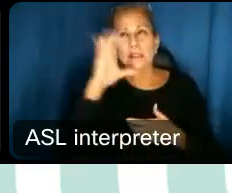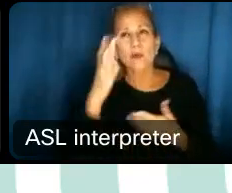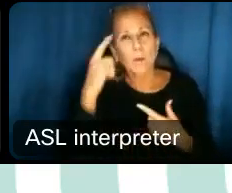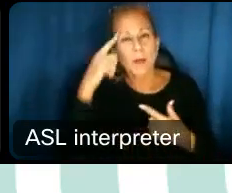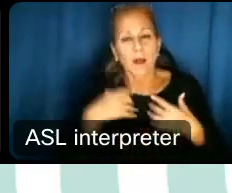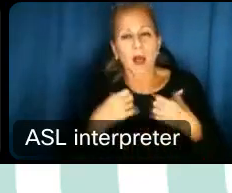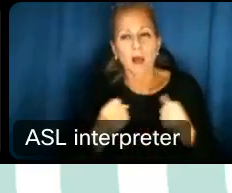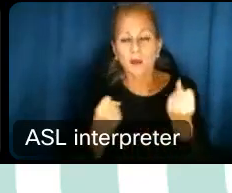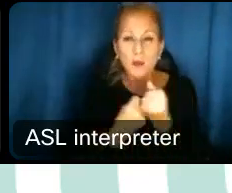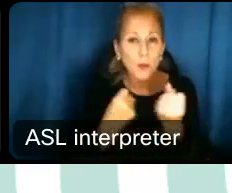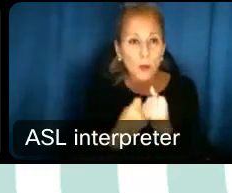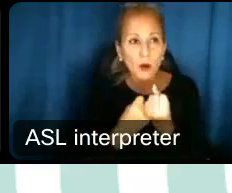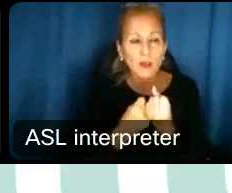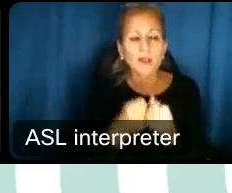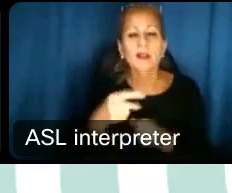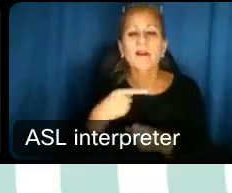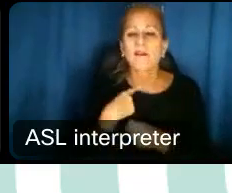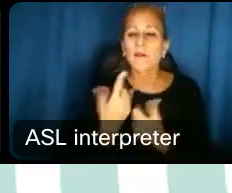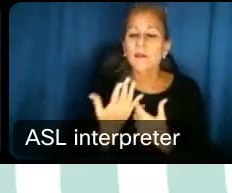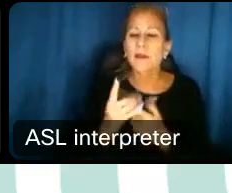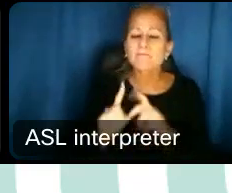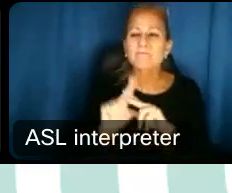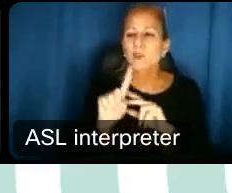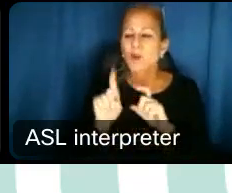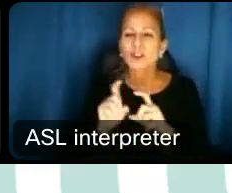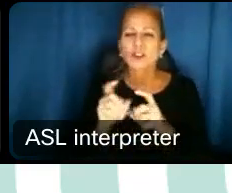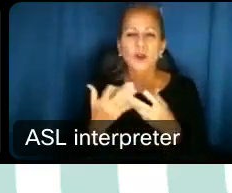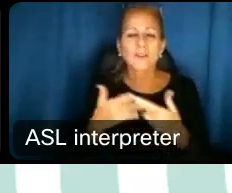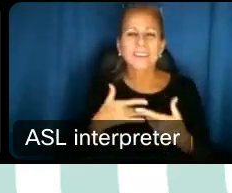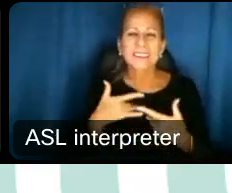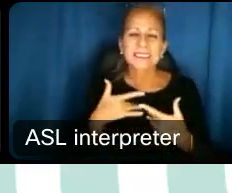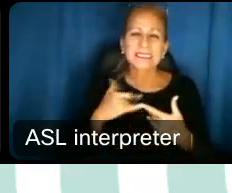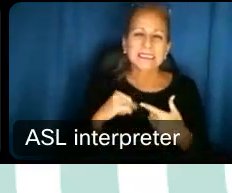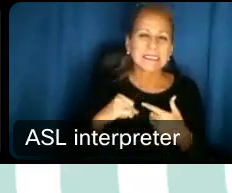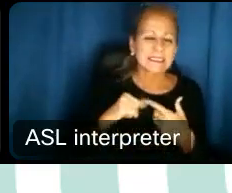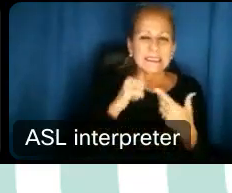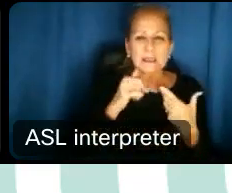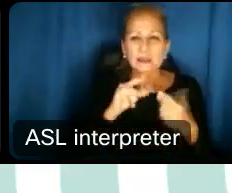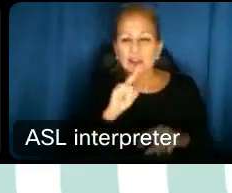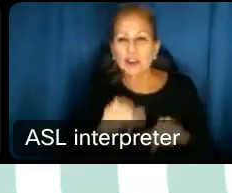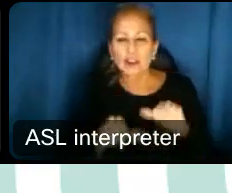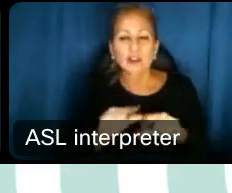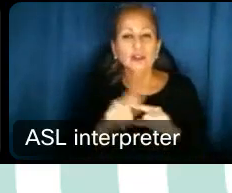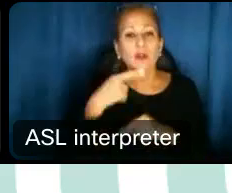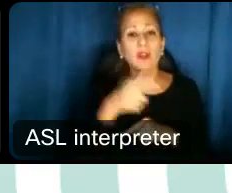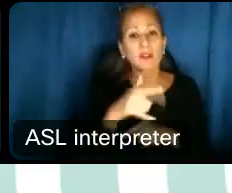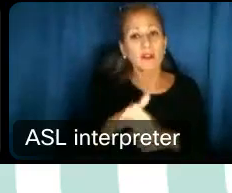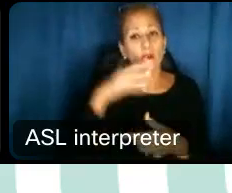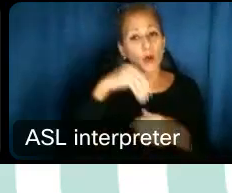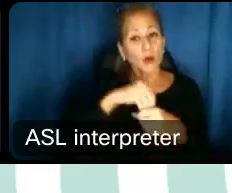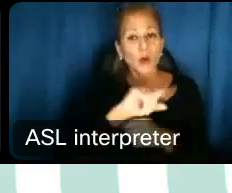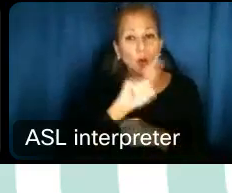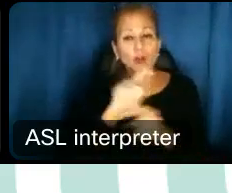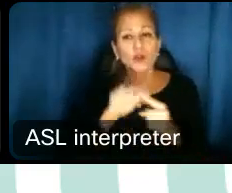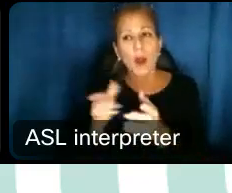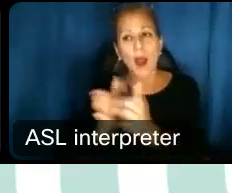health support but may have questions or reservations. This includes questions to ask a therapist before